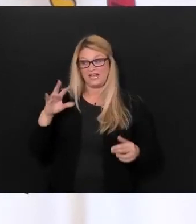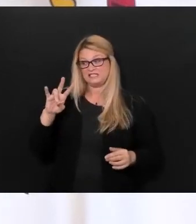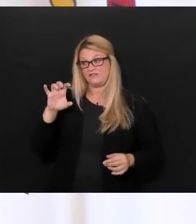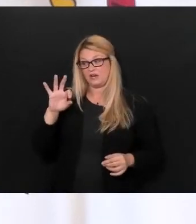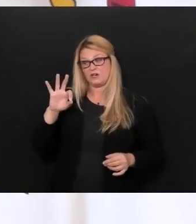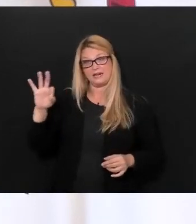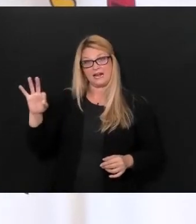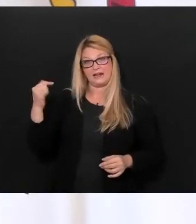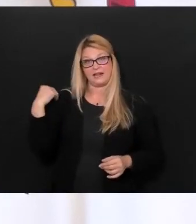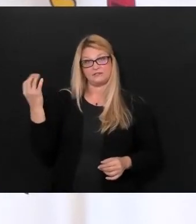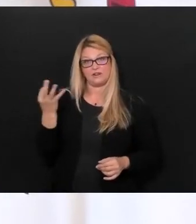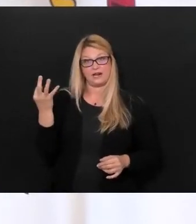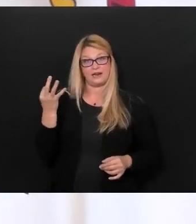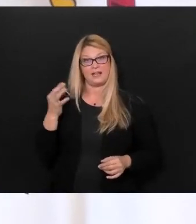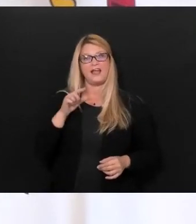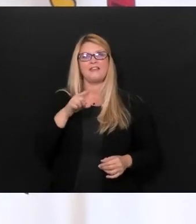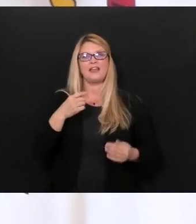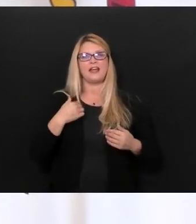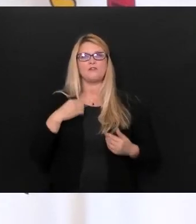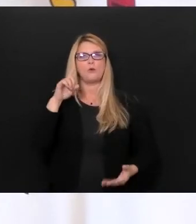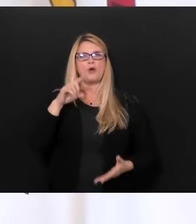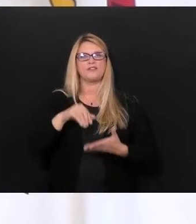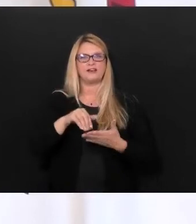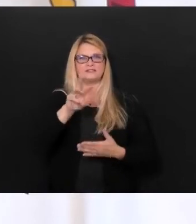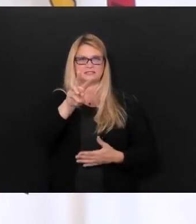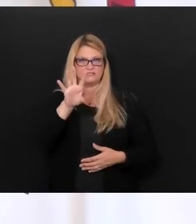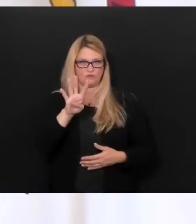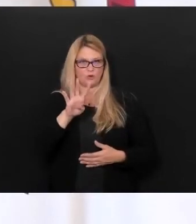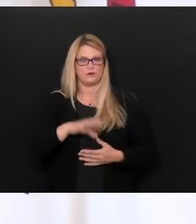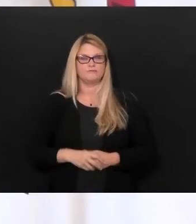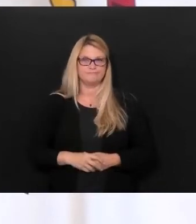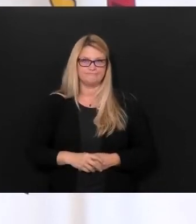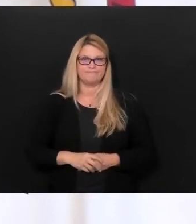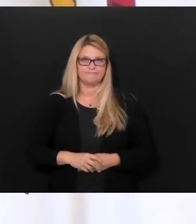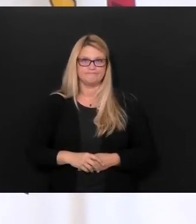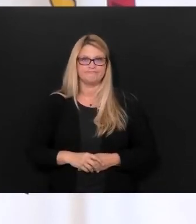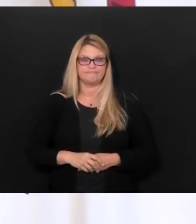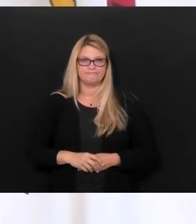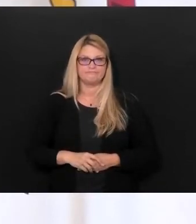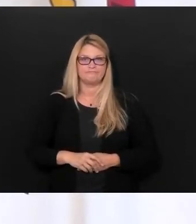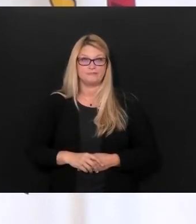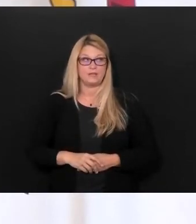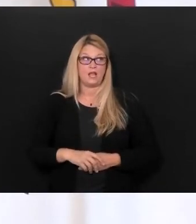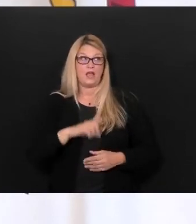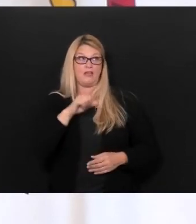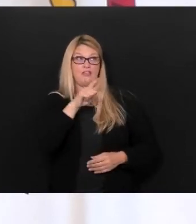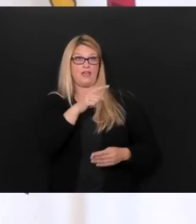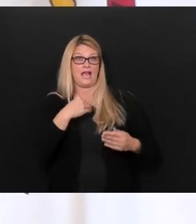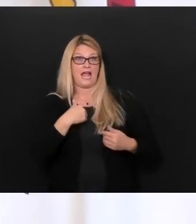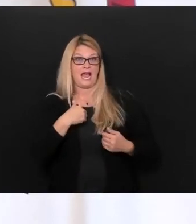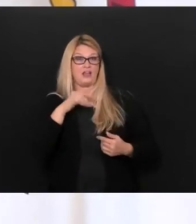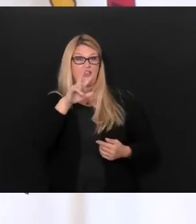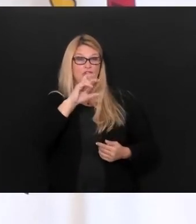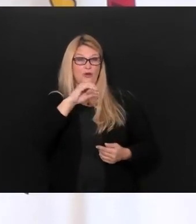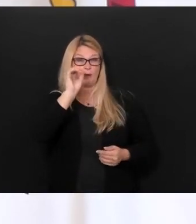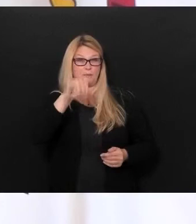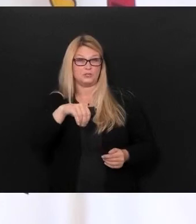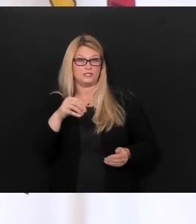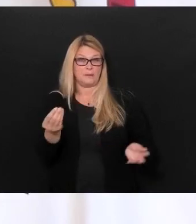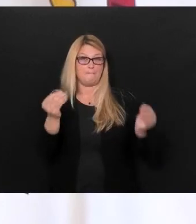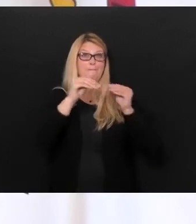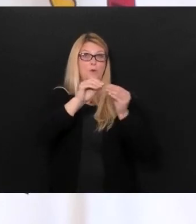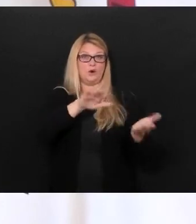799, South Dakota was at 1,064. So in other words, South Dakota had 30% more